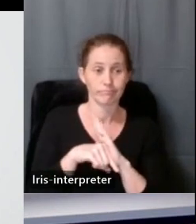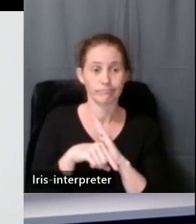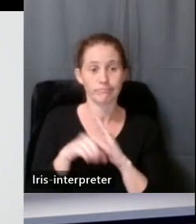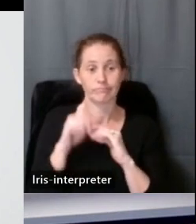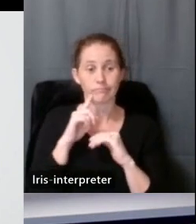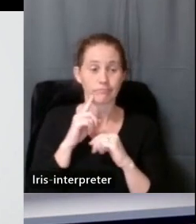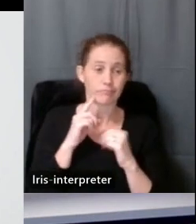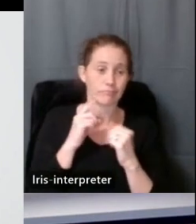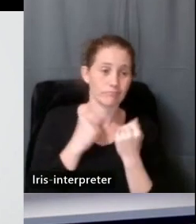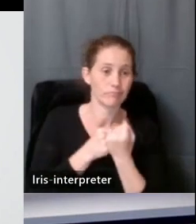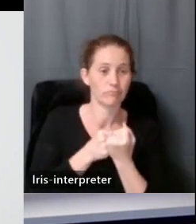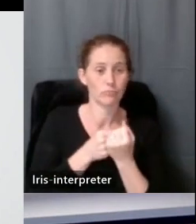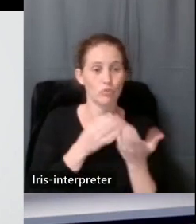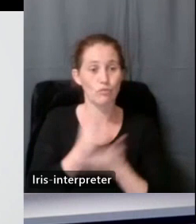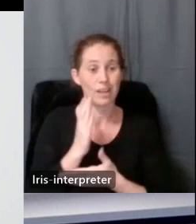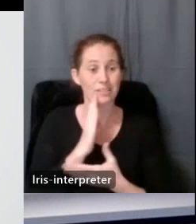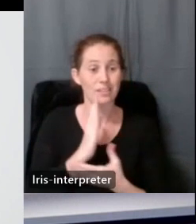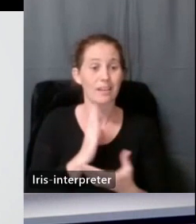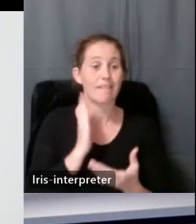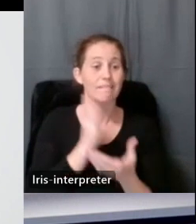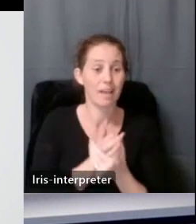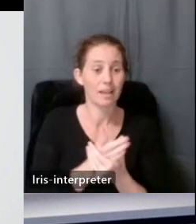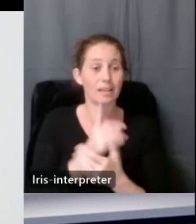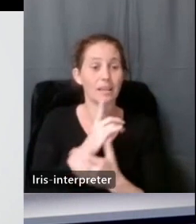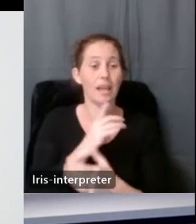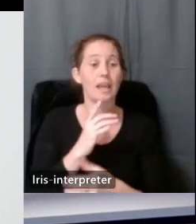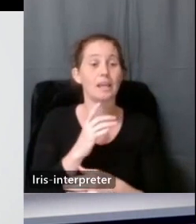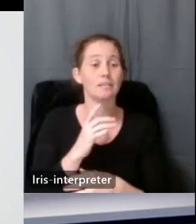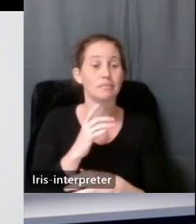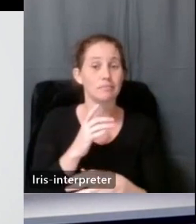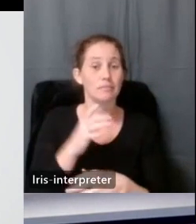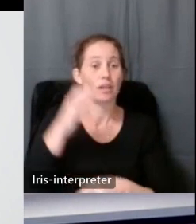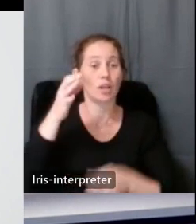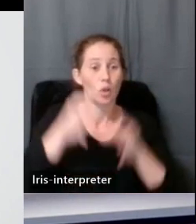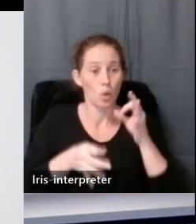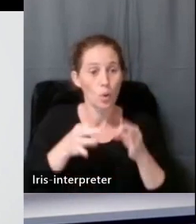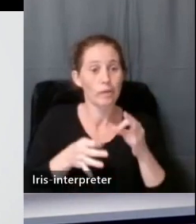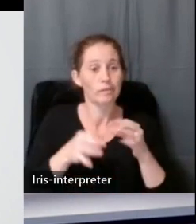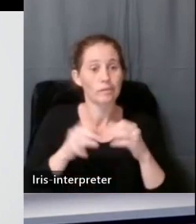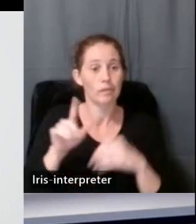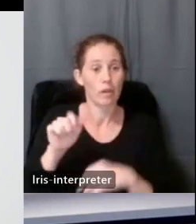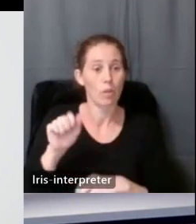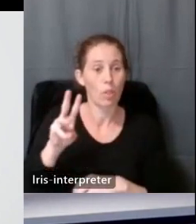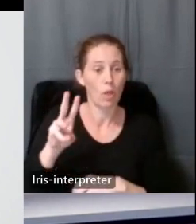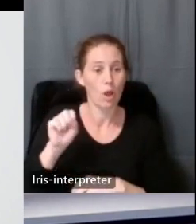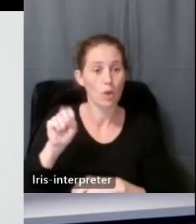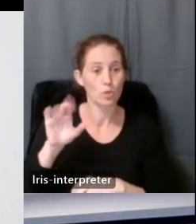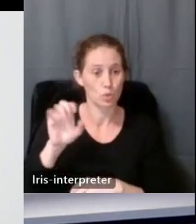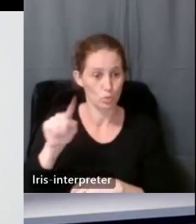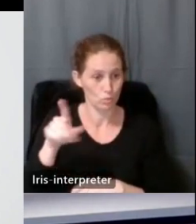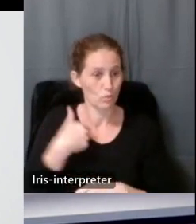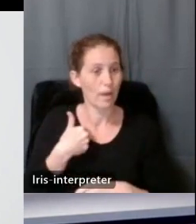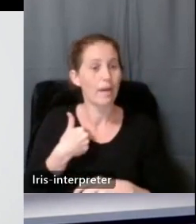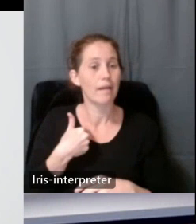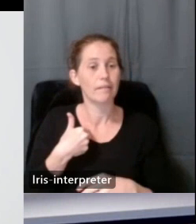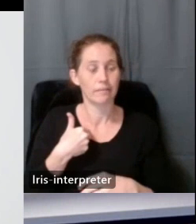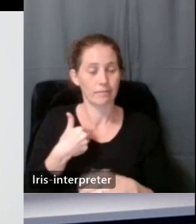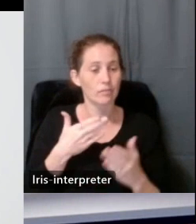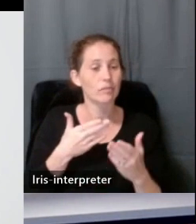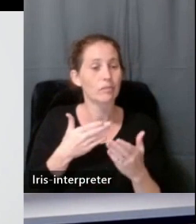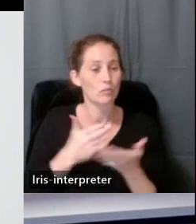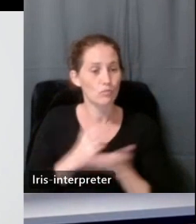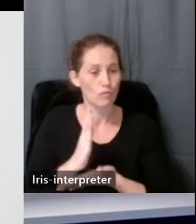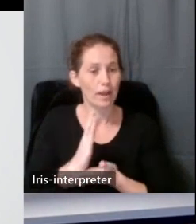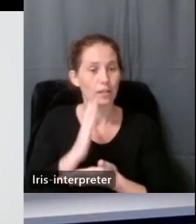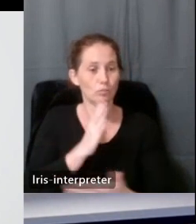enforcement of rights, filing a judicial lawsuit. Of course, you do have the right to file a complaint in